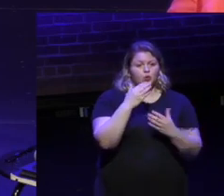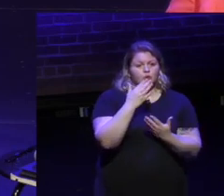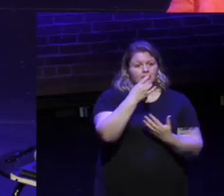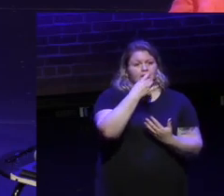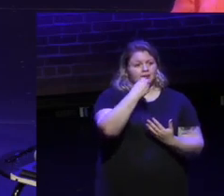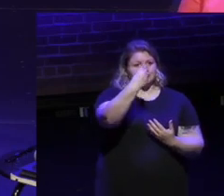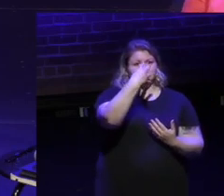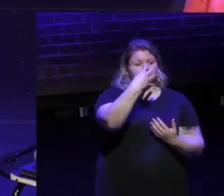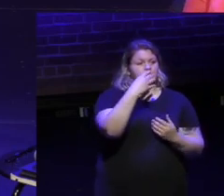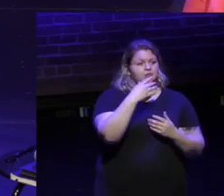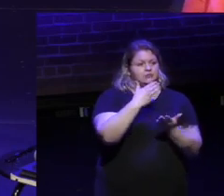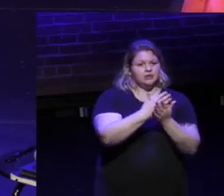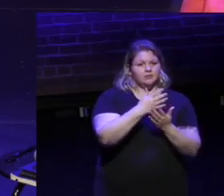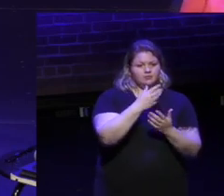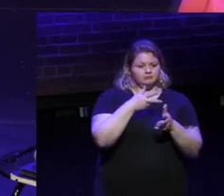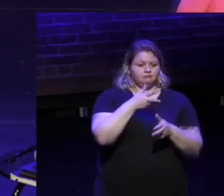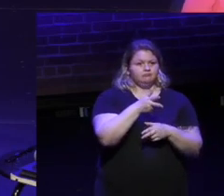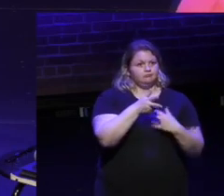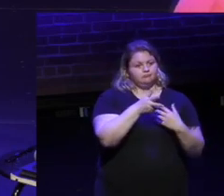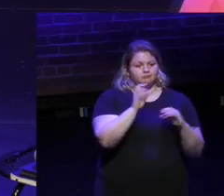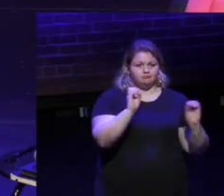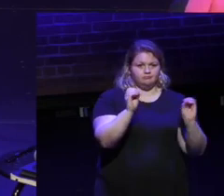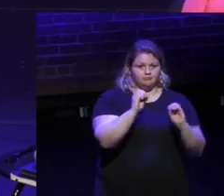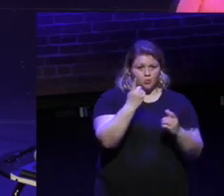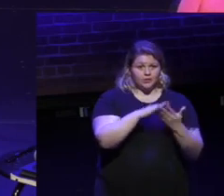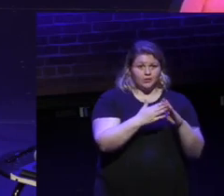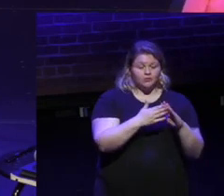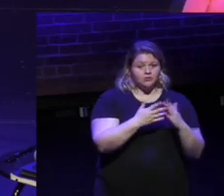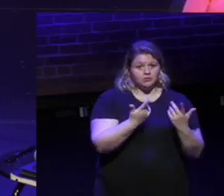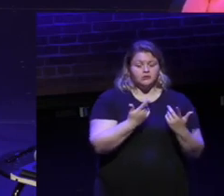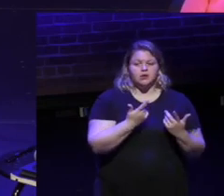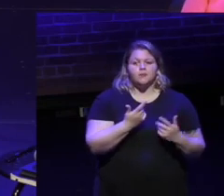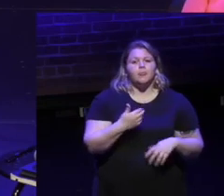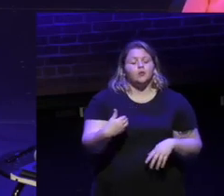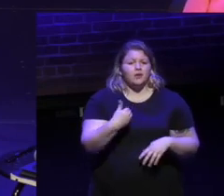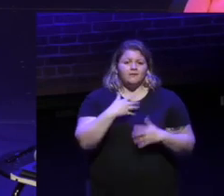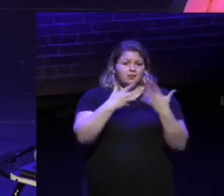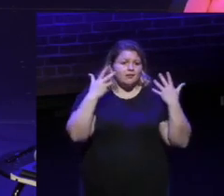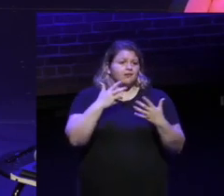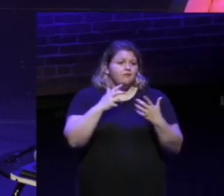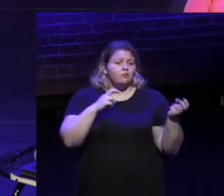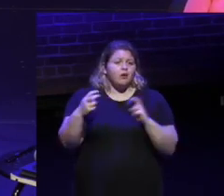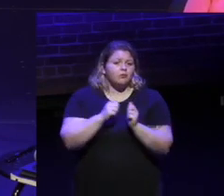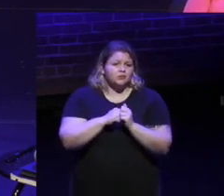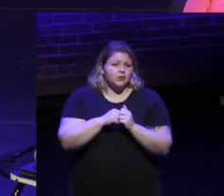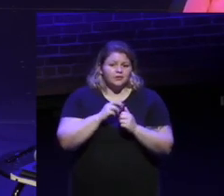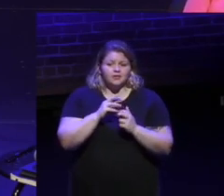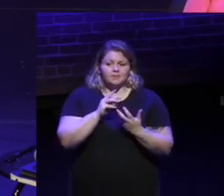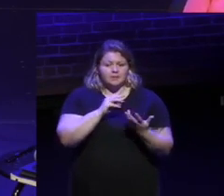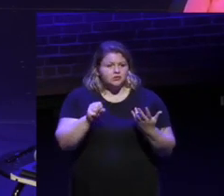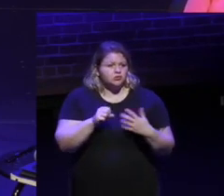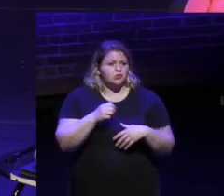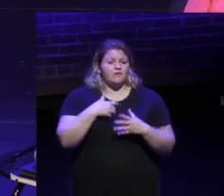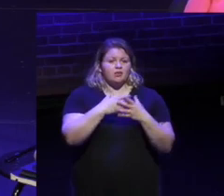lack of resources in rural communities, which is a severe problem in Massachusetts. We have urban communities, immigrant